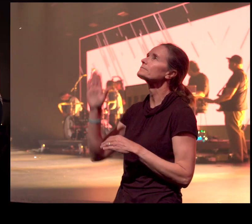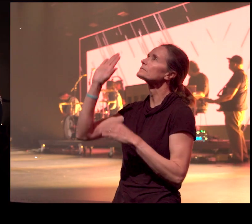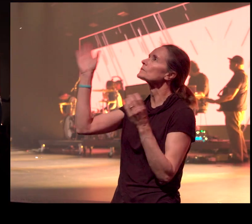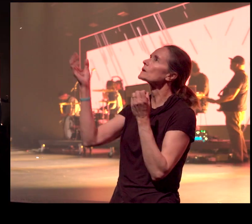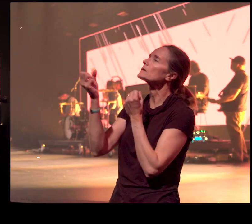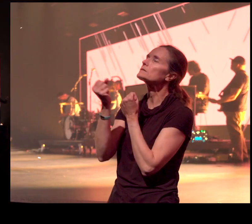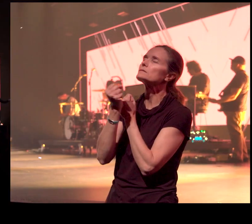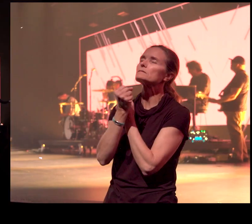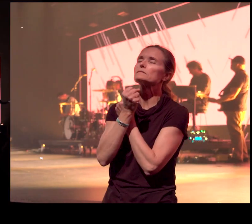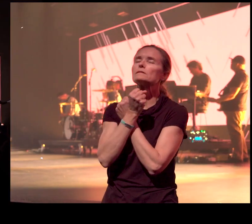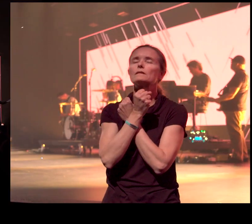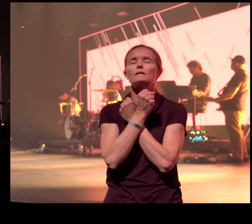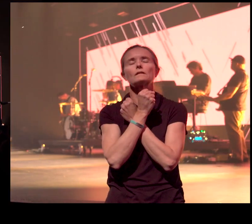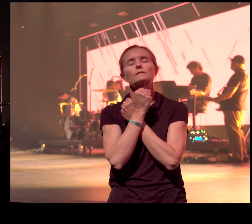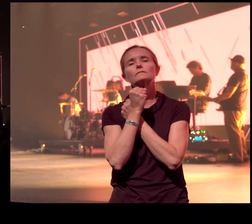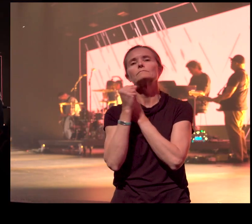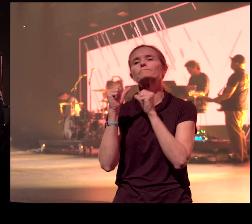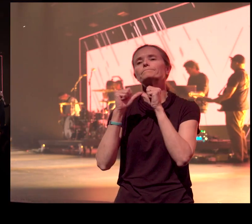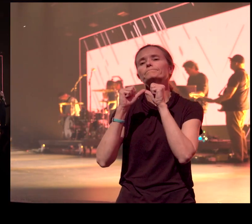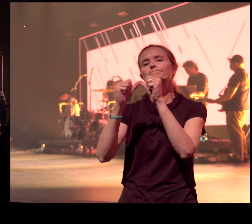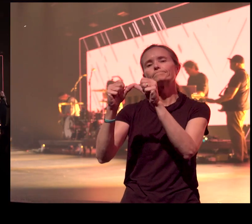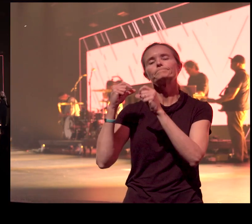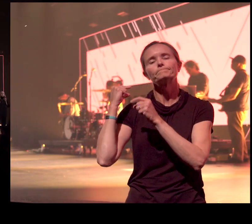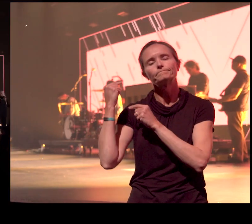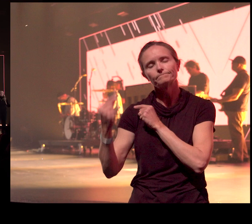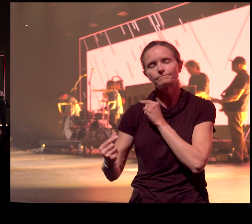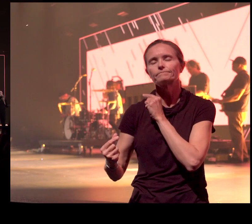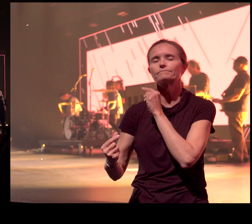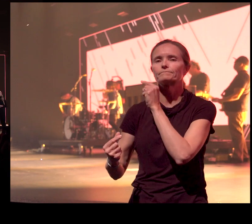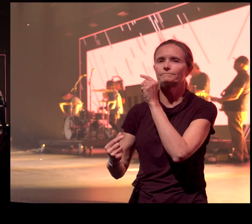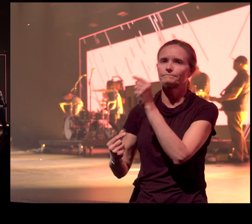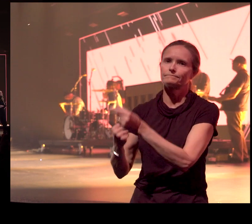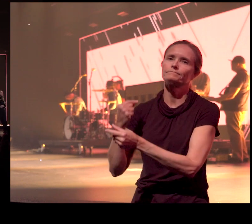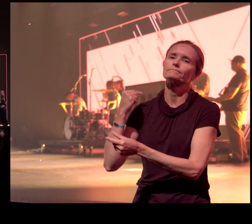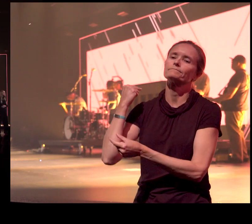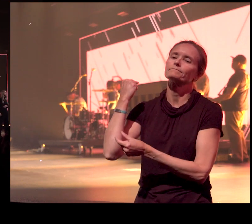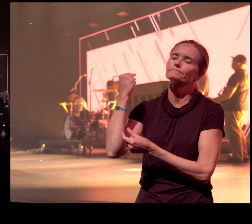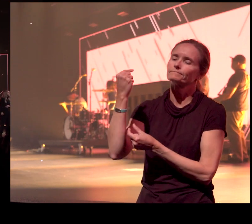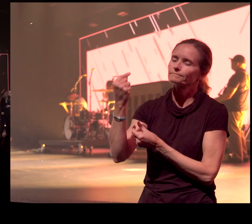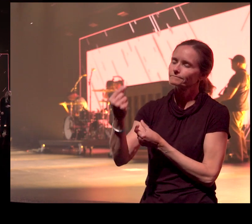whose love endures through generations.